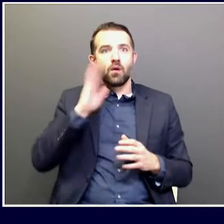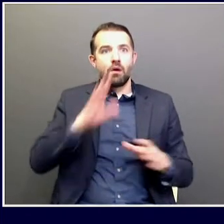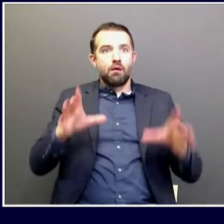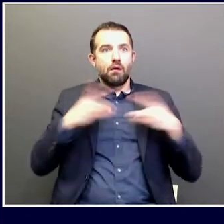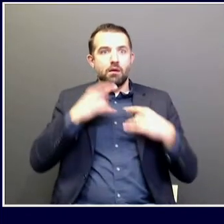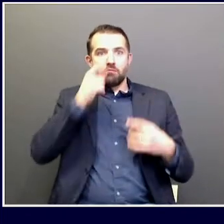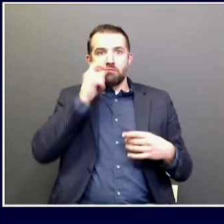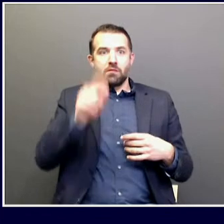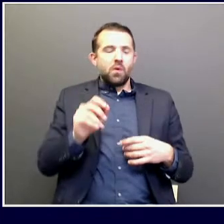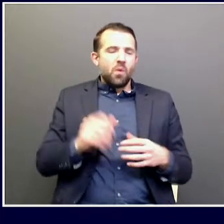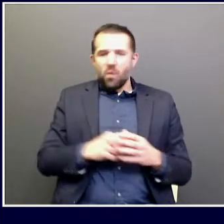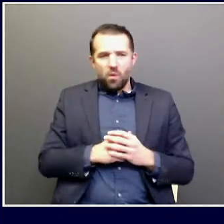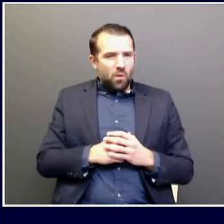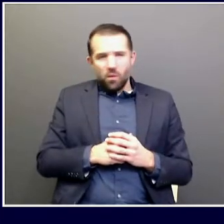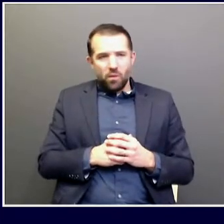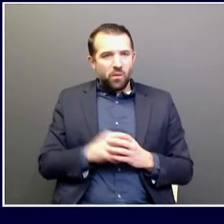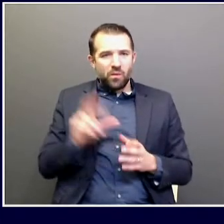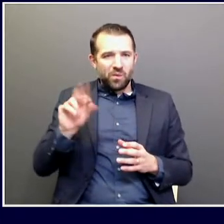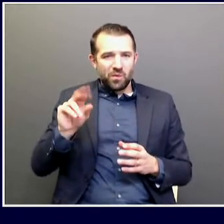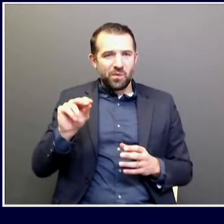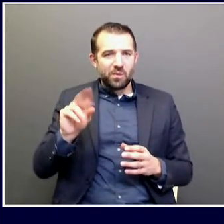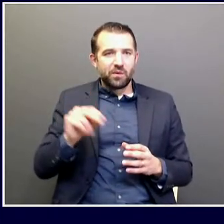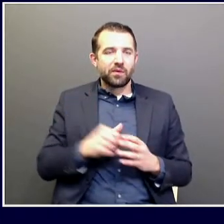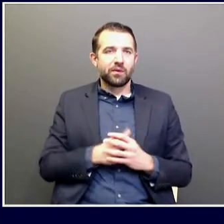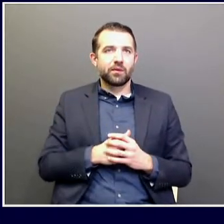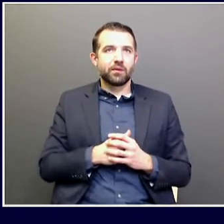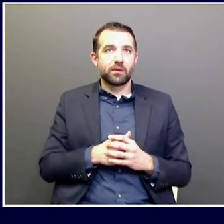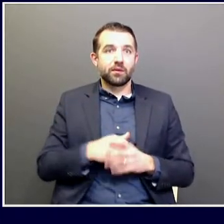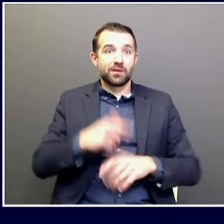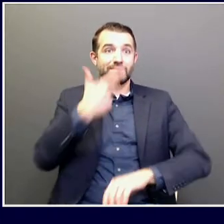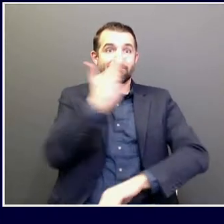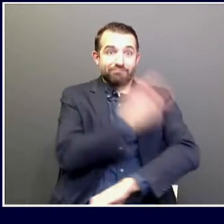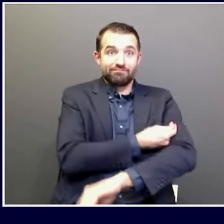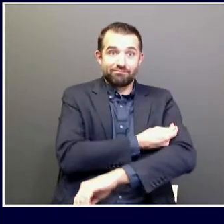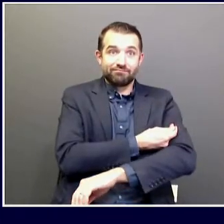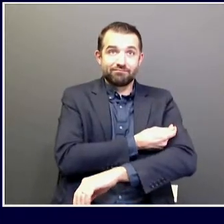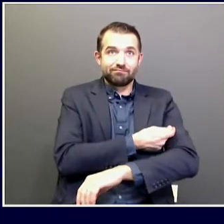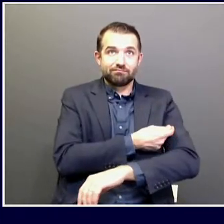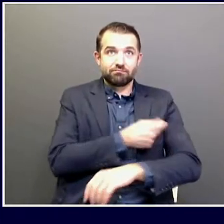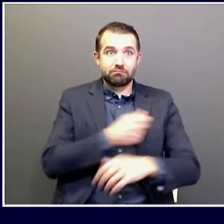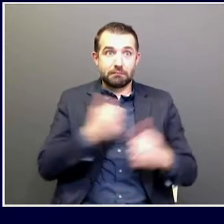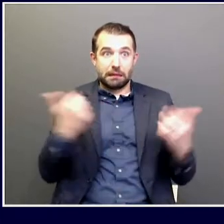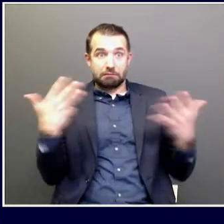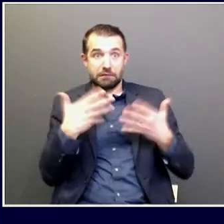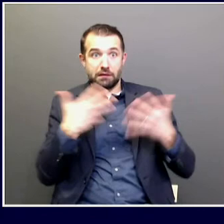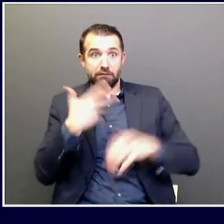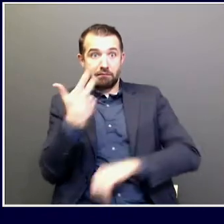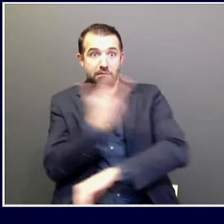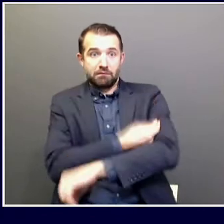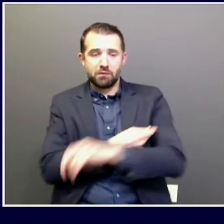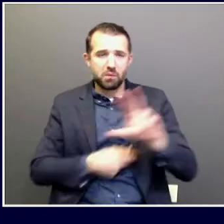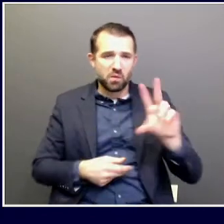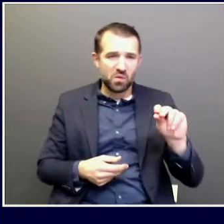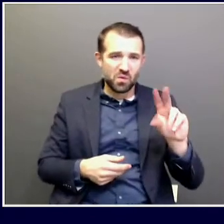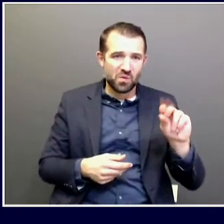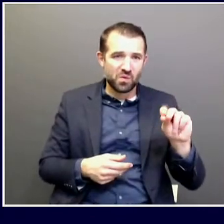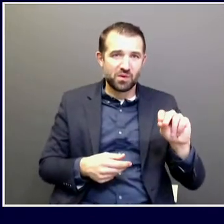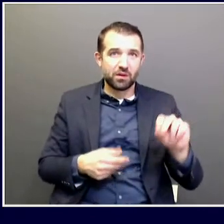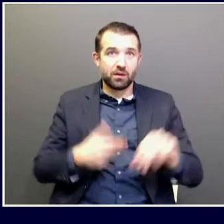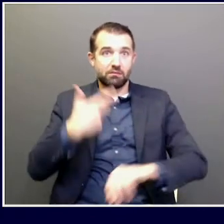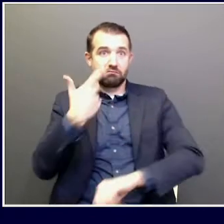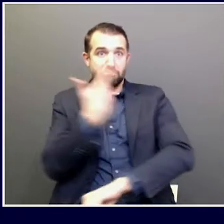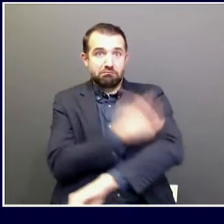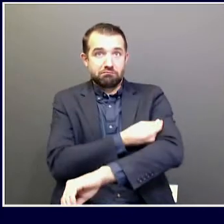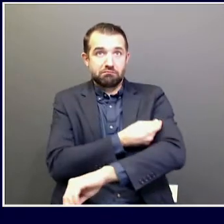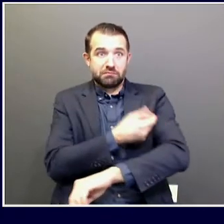get protection by the vaccine. The vaccine is not something to fear, right? The vaccine has been given now to hundreds of millions of